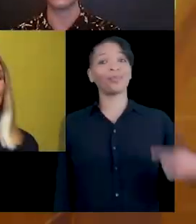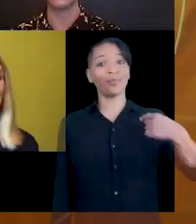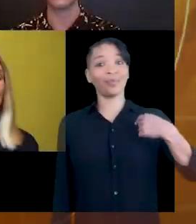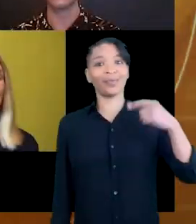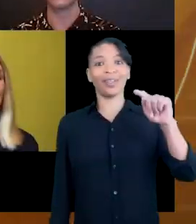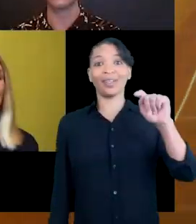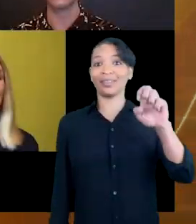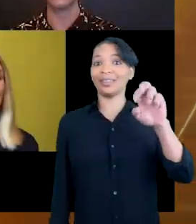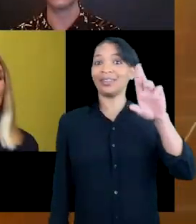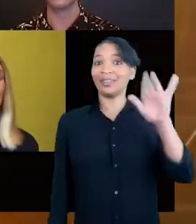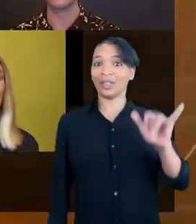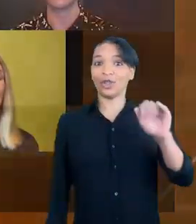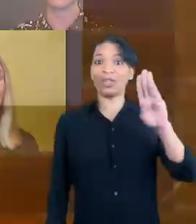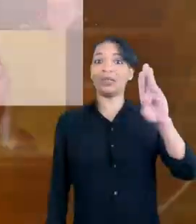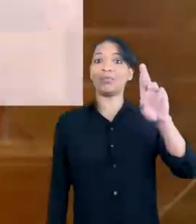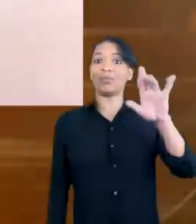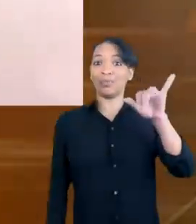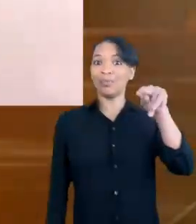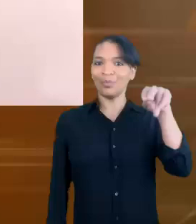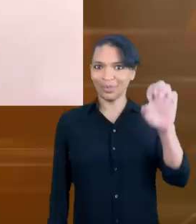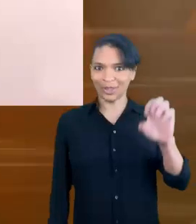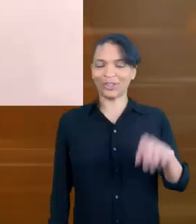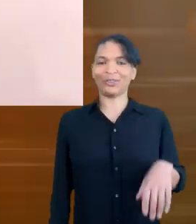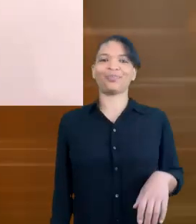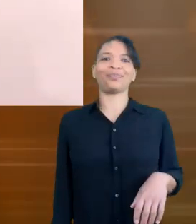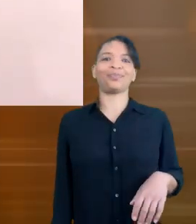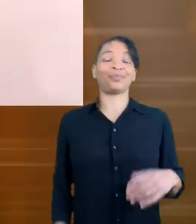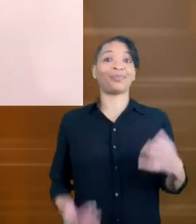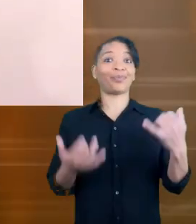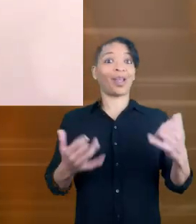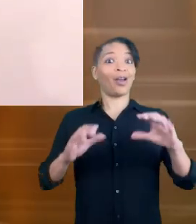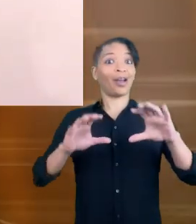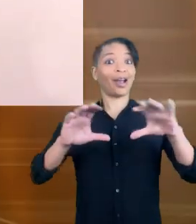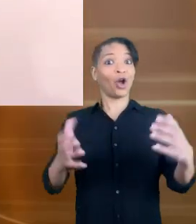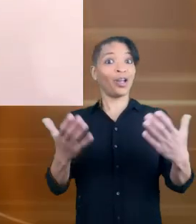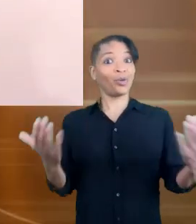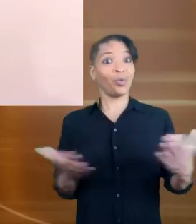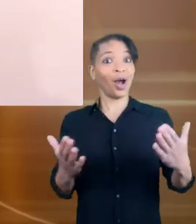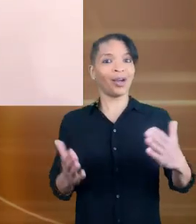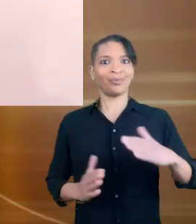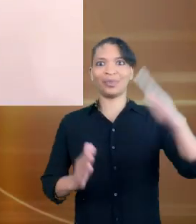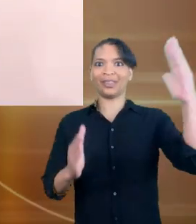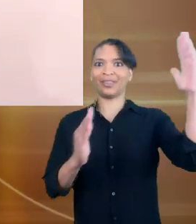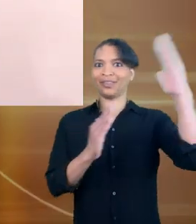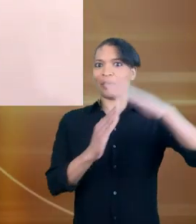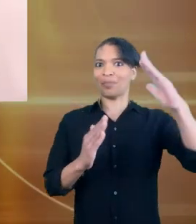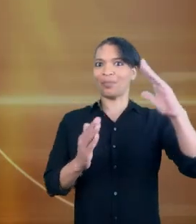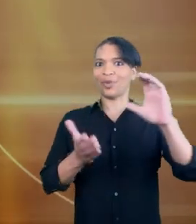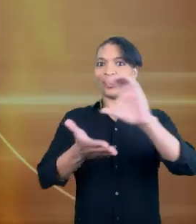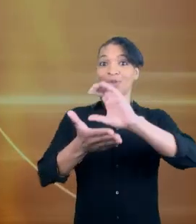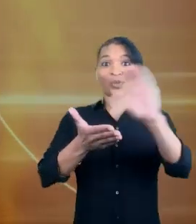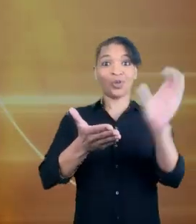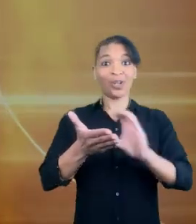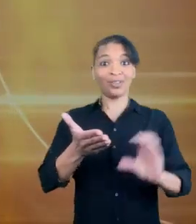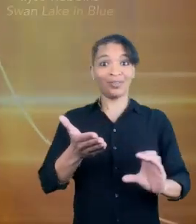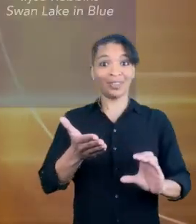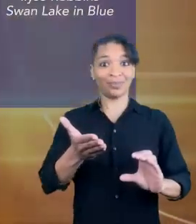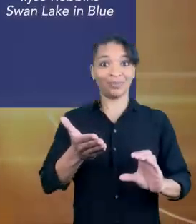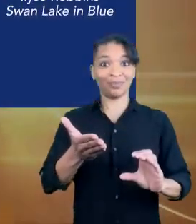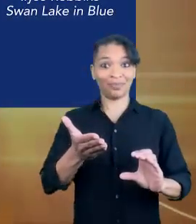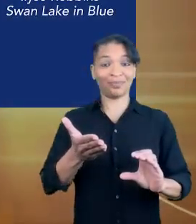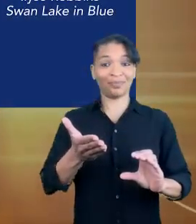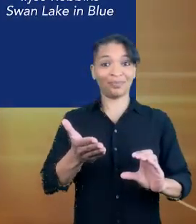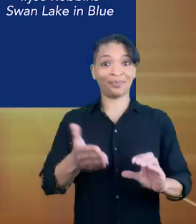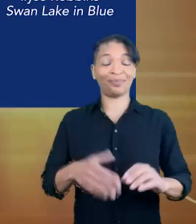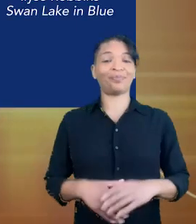I'm Terry Byrne, and I'm here to announce the Elliot Norton Award for Outstanding Choreography. And the nominees are